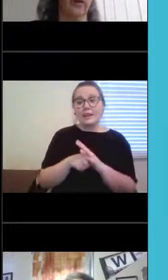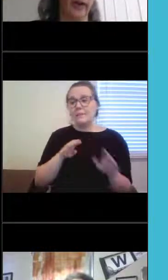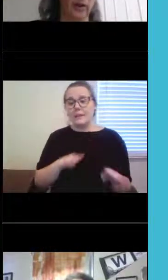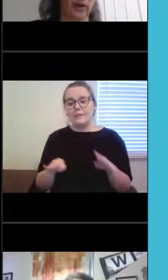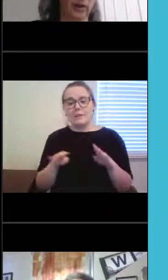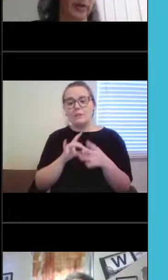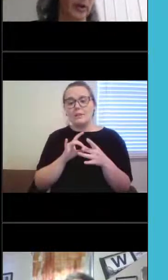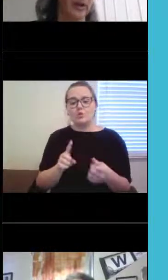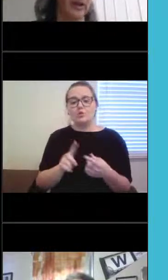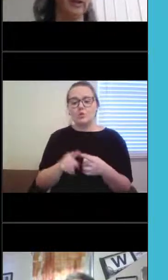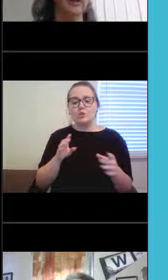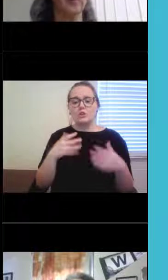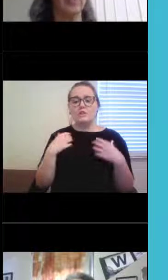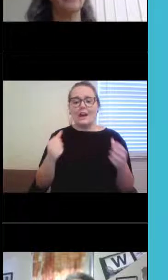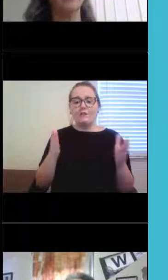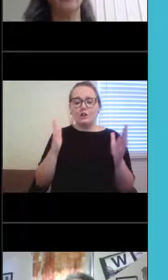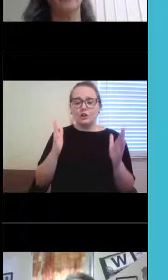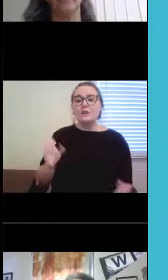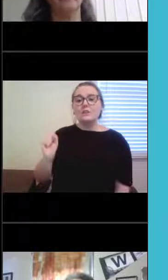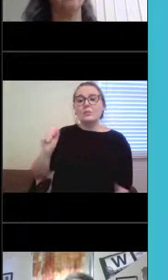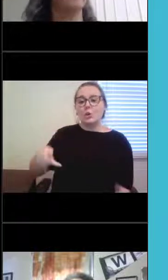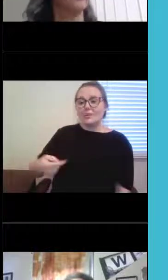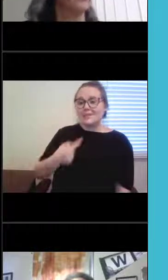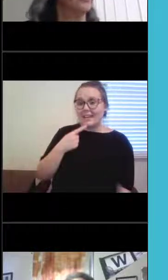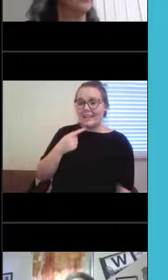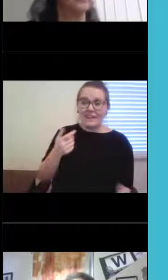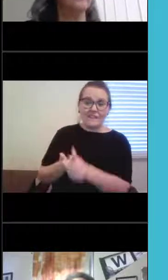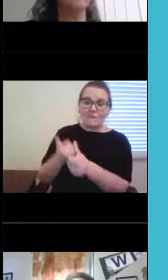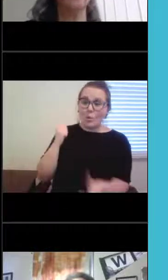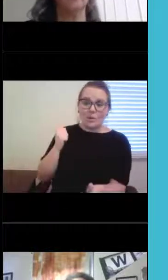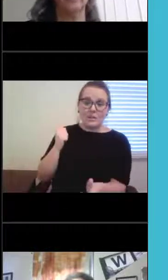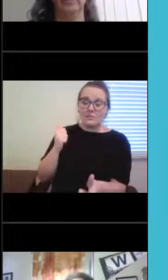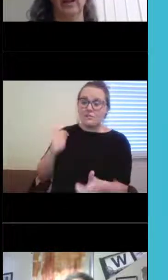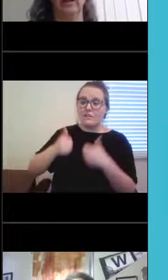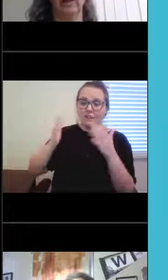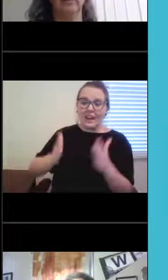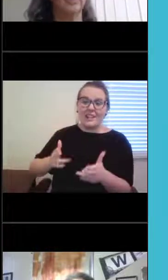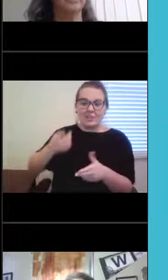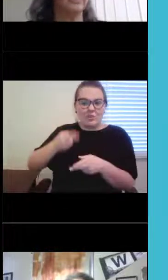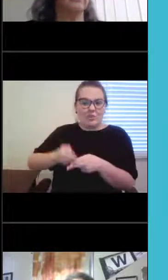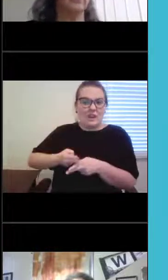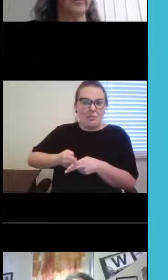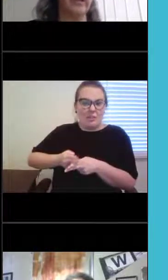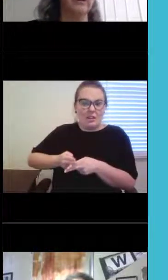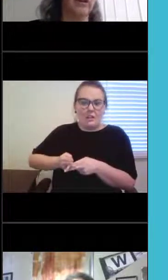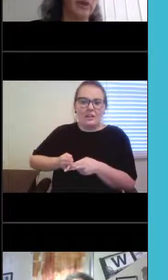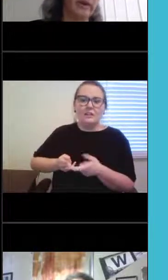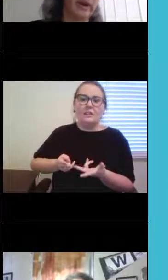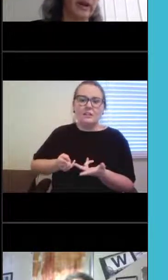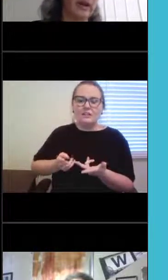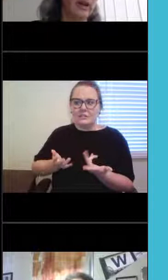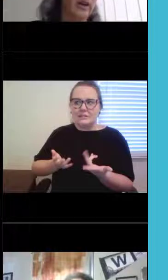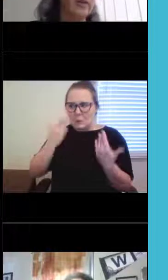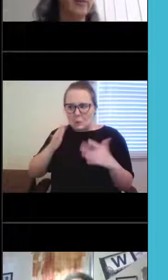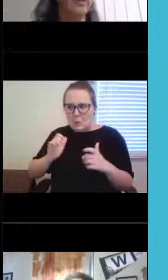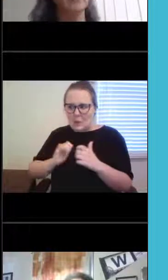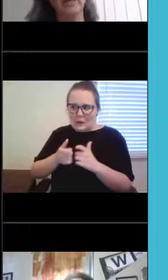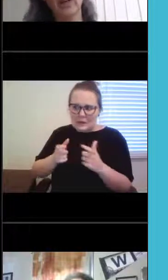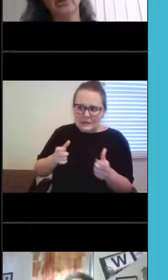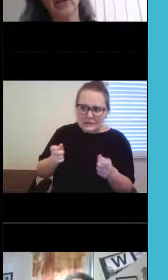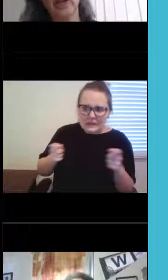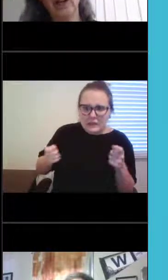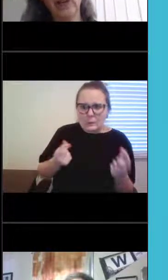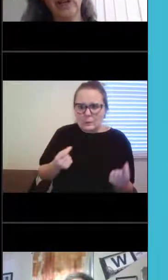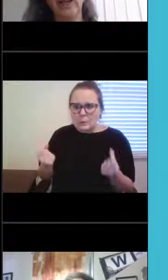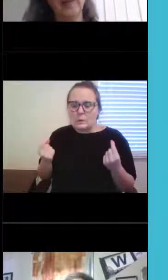to the survivor. The supporters said in some cases they avoided the survivor, at least temporarily, not kind of knowing how to deal with it. Sometimes